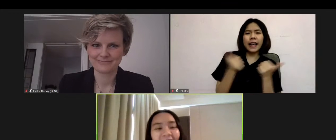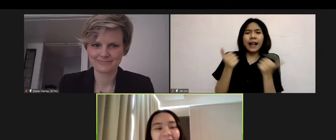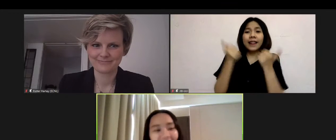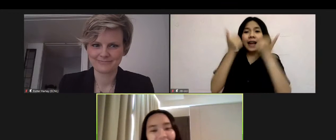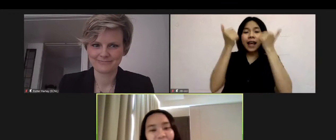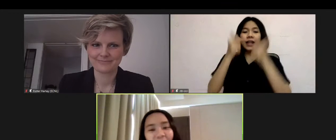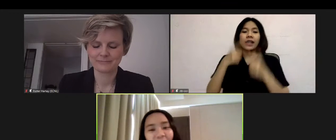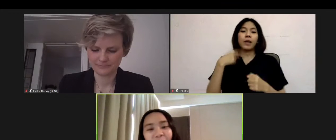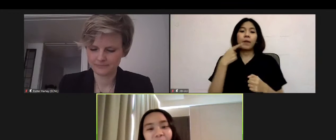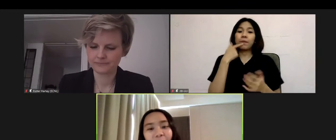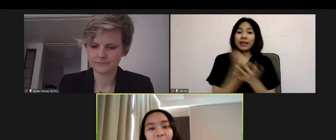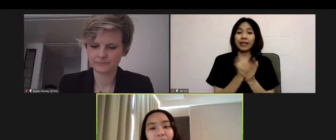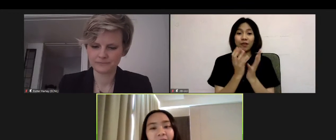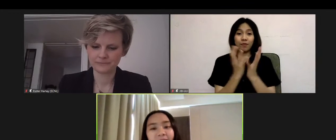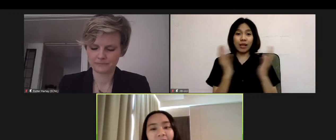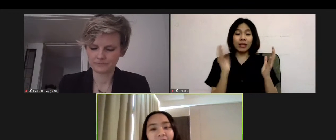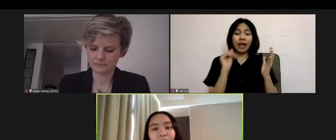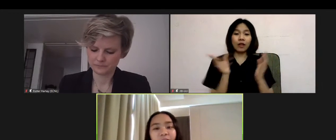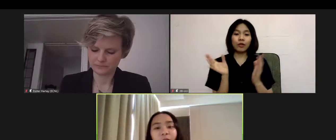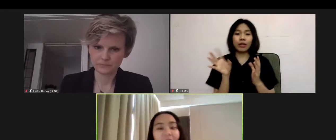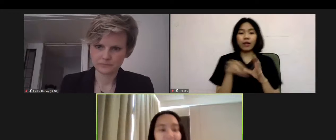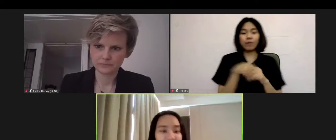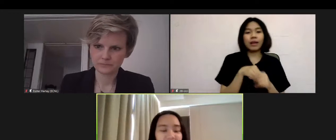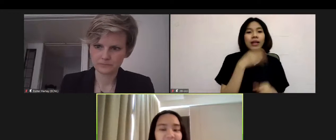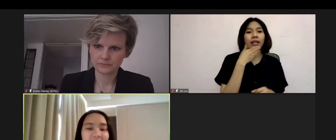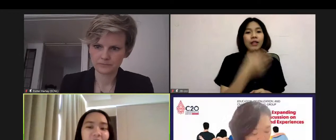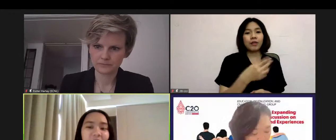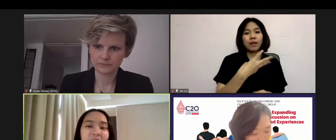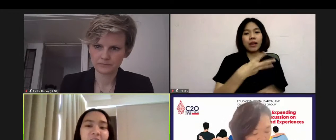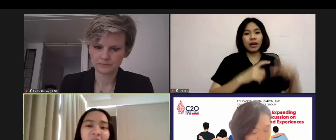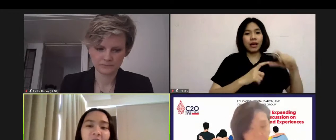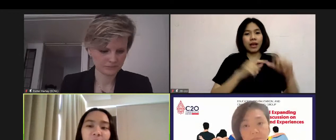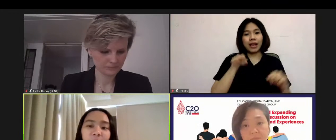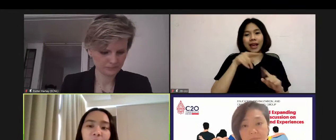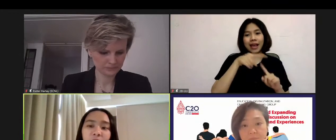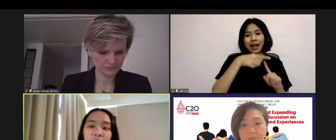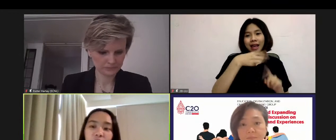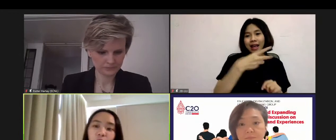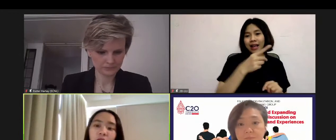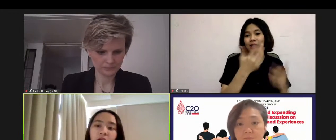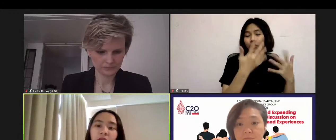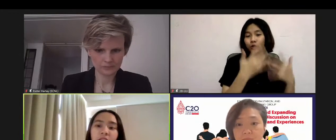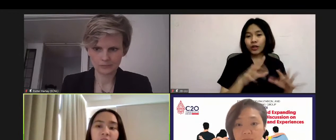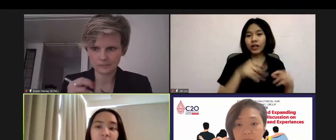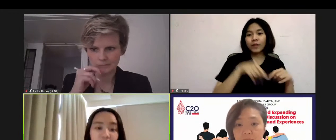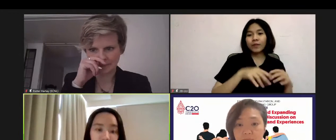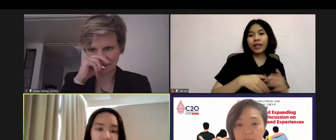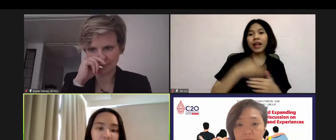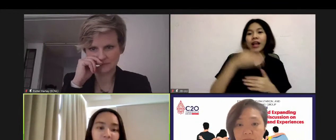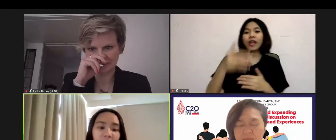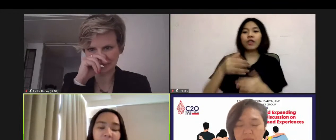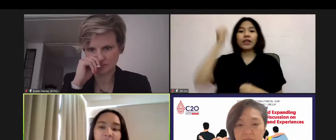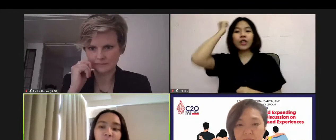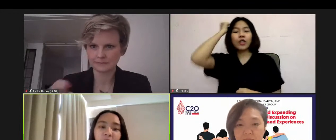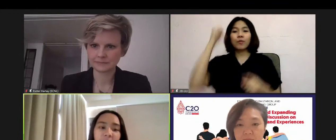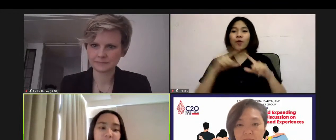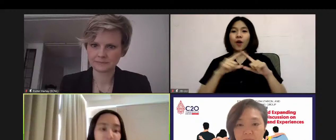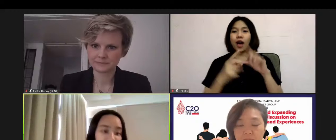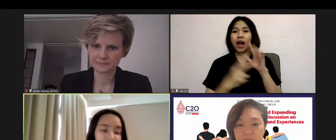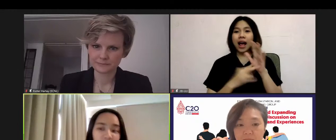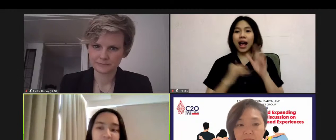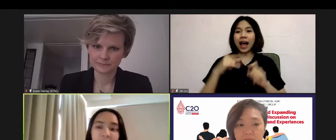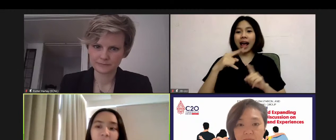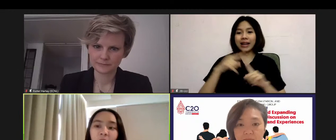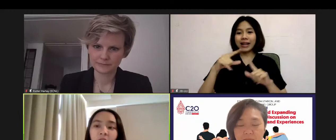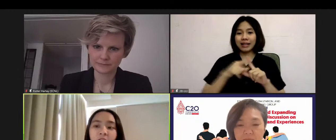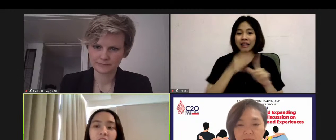presented. Next, we have Mbak Anita Aswini Wahid as the researcher at Public Sphere 2 Research Institute. Mbak Anita will explain